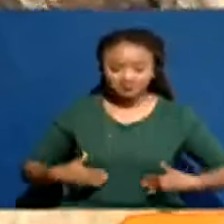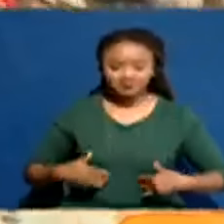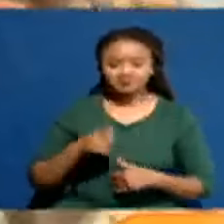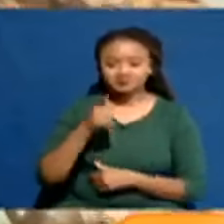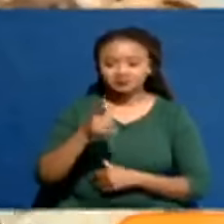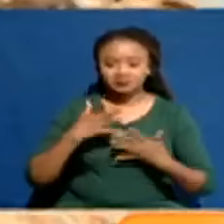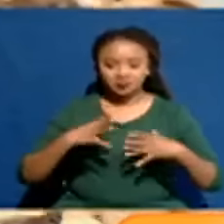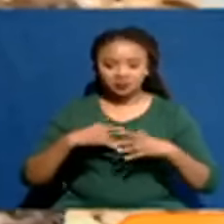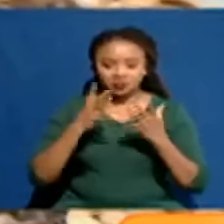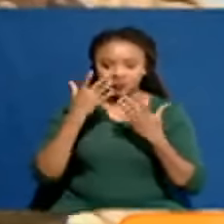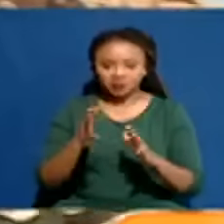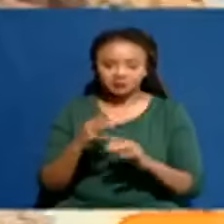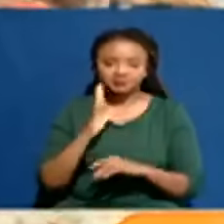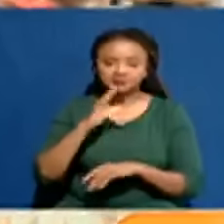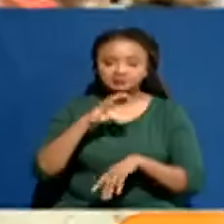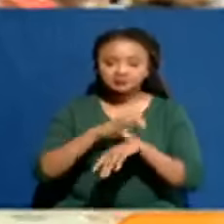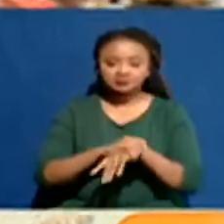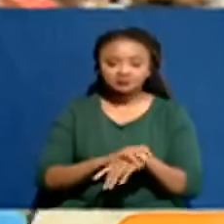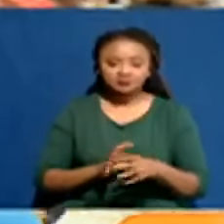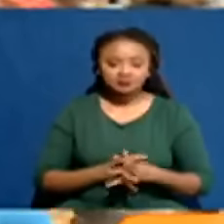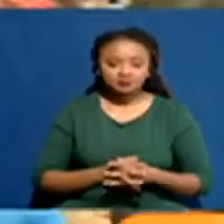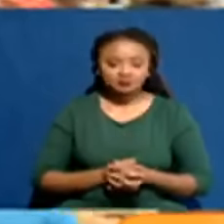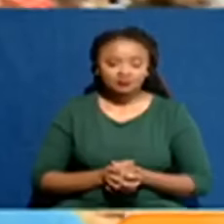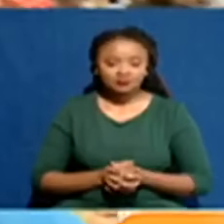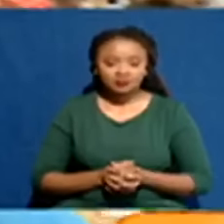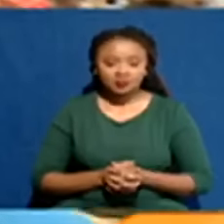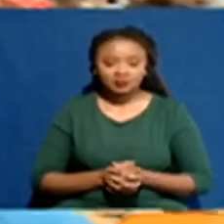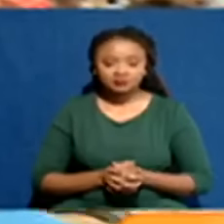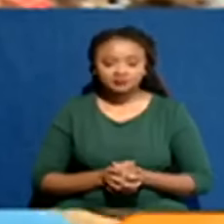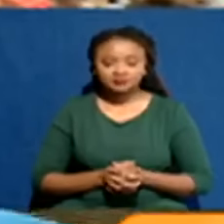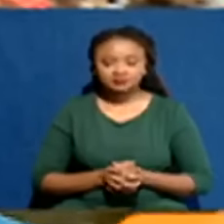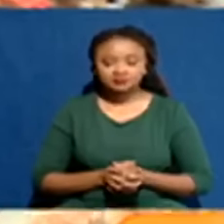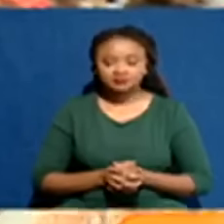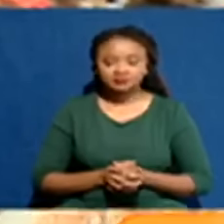the missing individuals. Ben Kirui, Citizen TV, Nairobi.